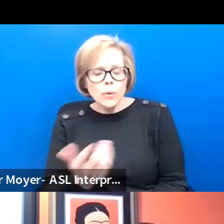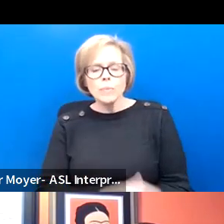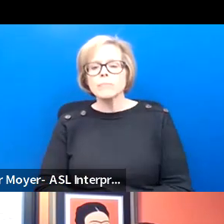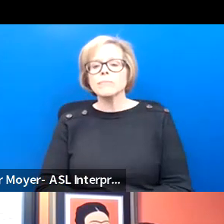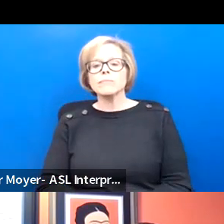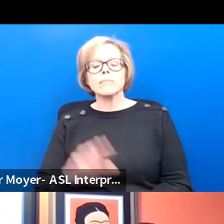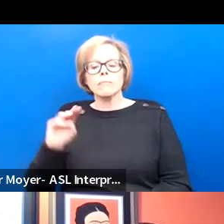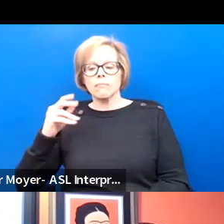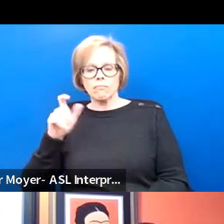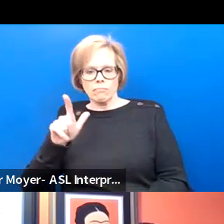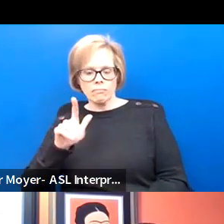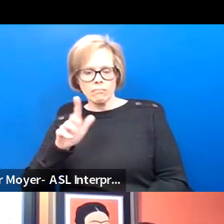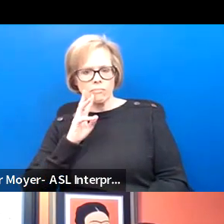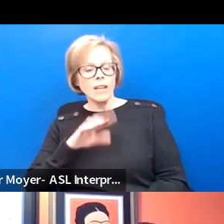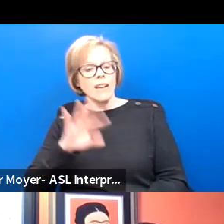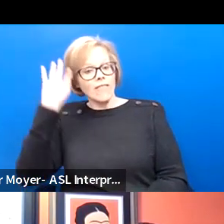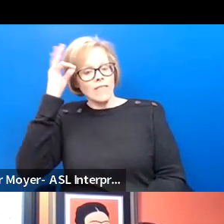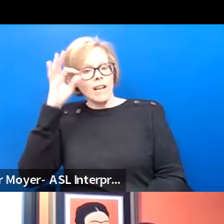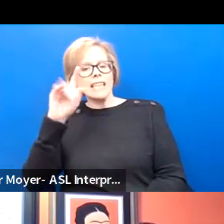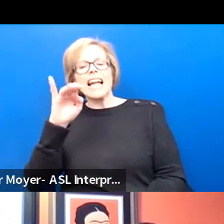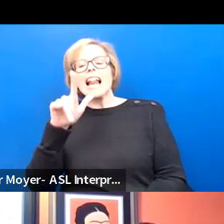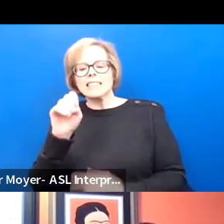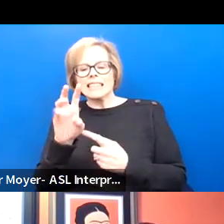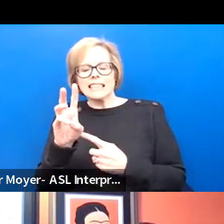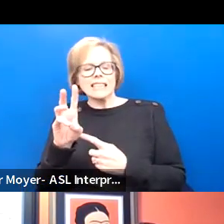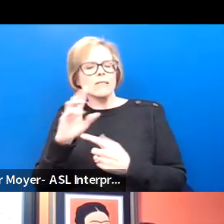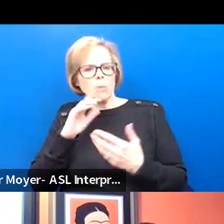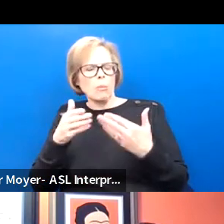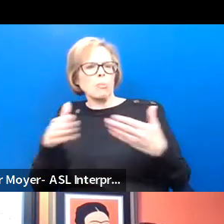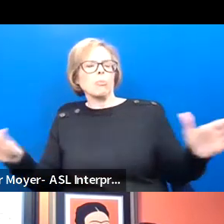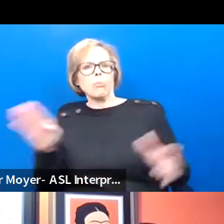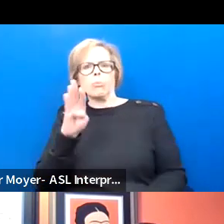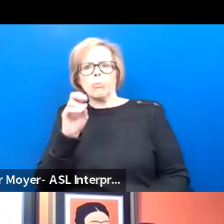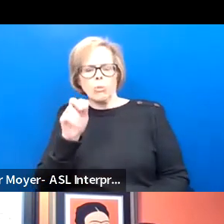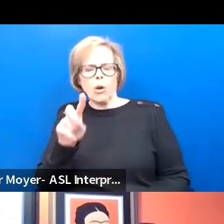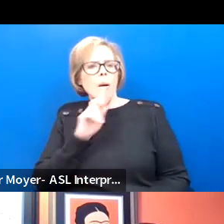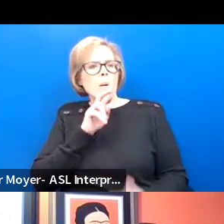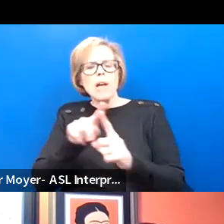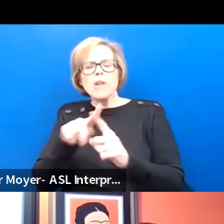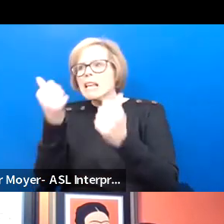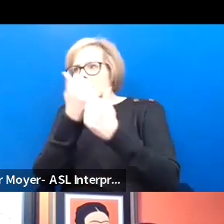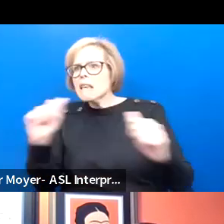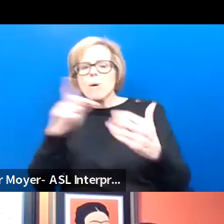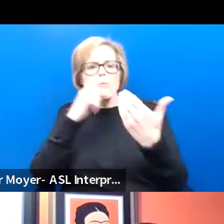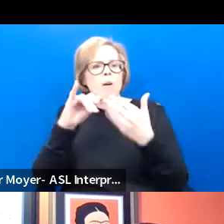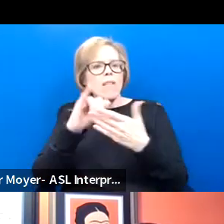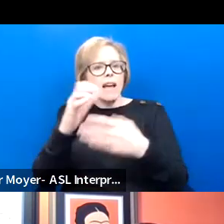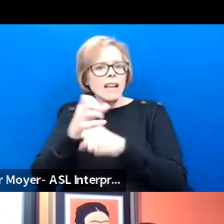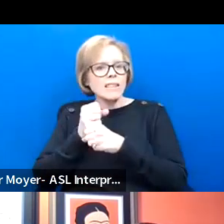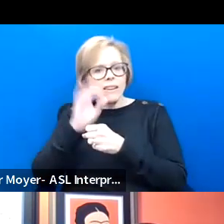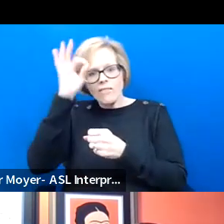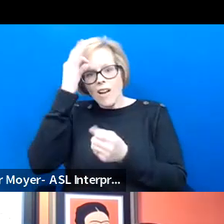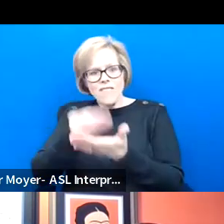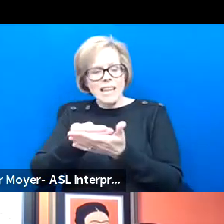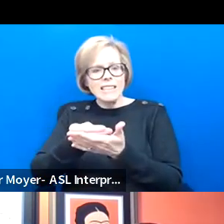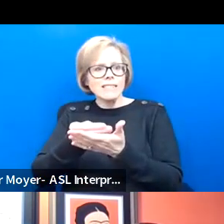Well, Title VI is very broad. Title VI applies to any program or activity that receives federal financial assistance, and that has a